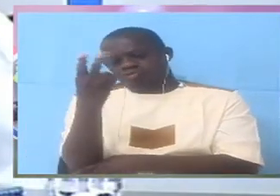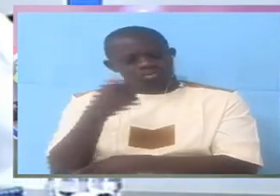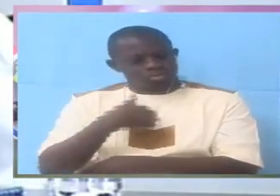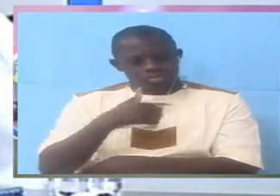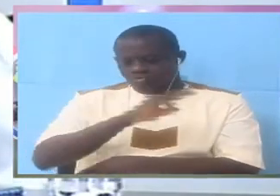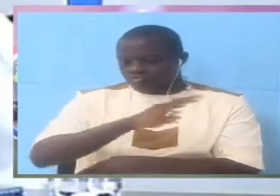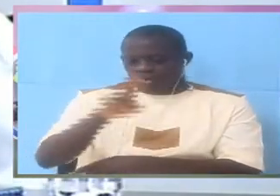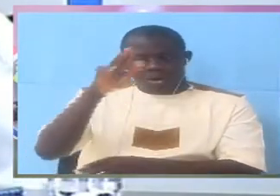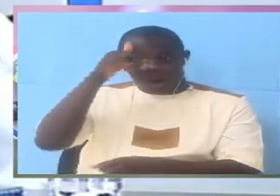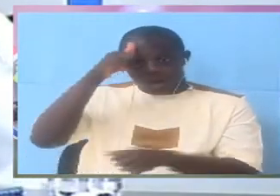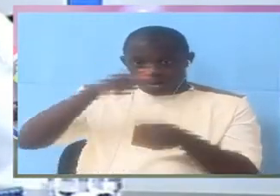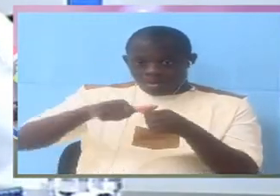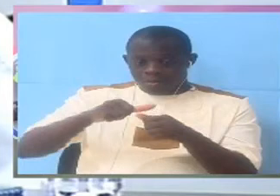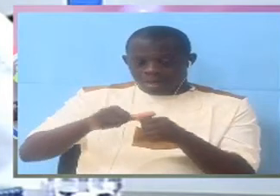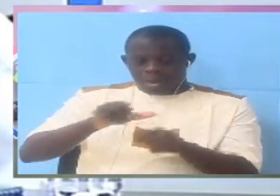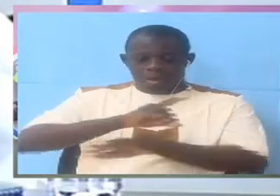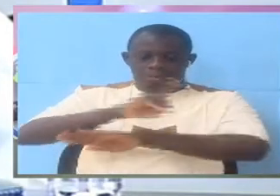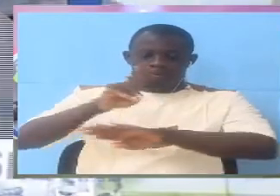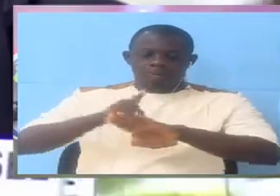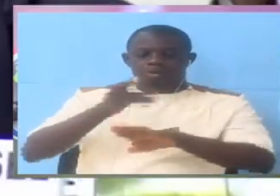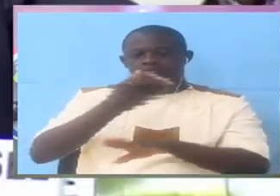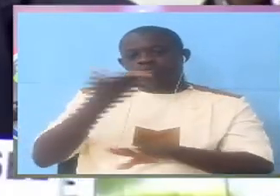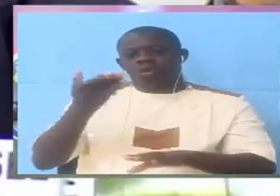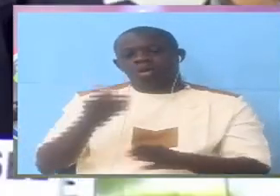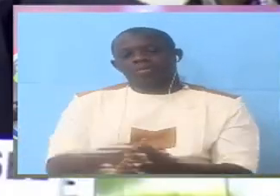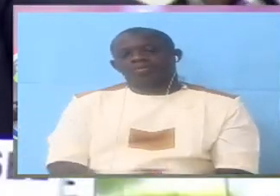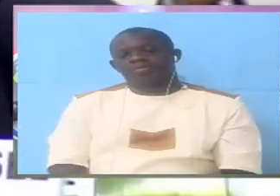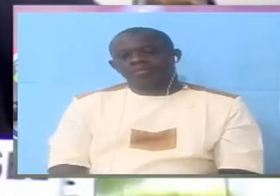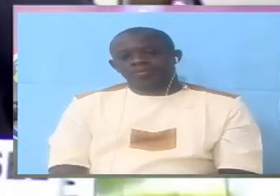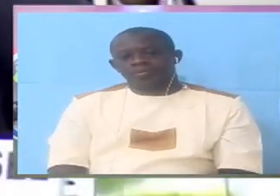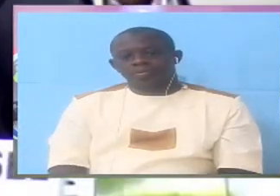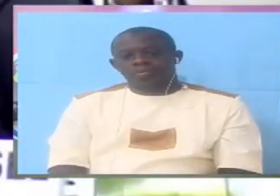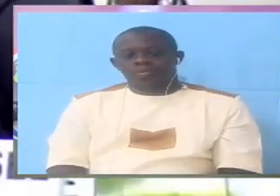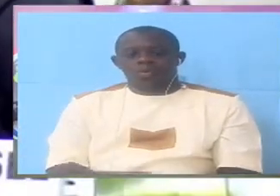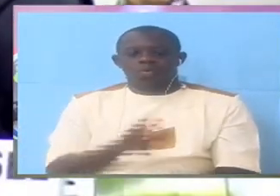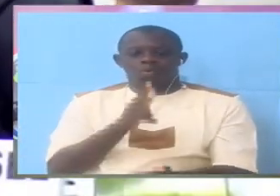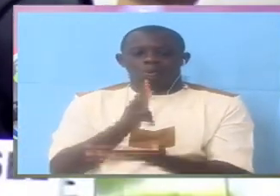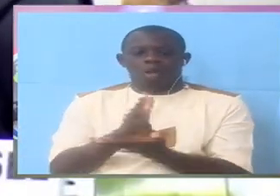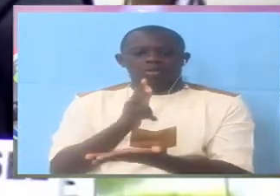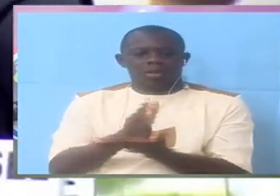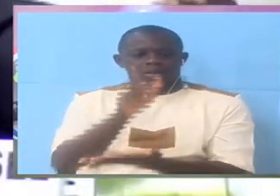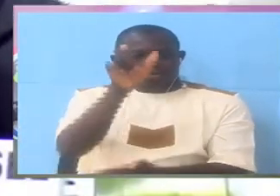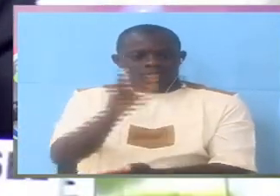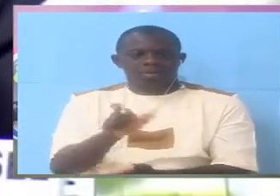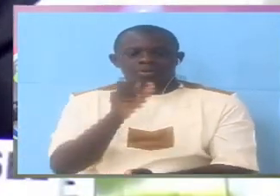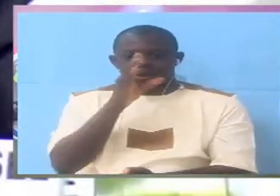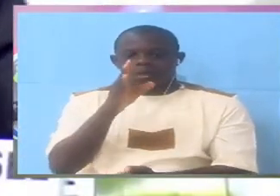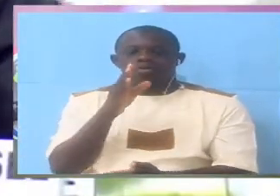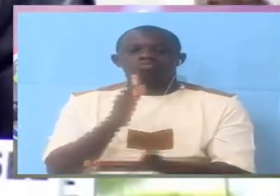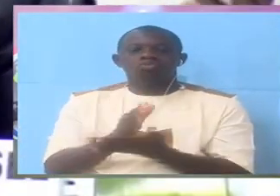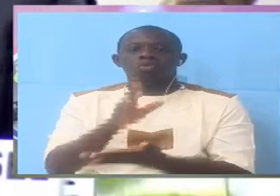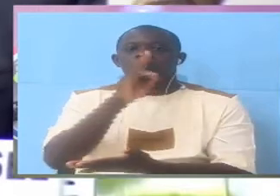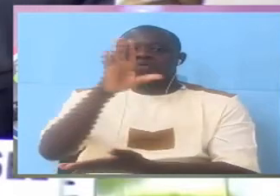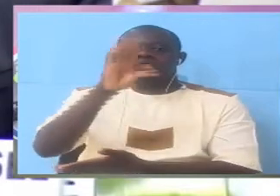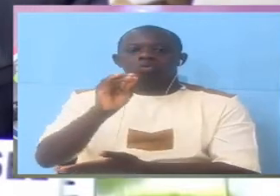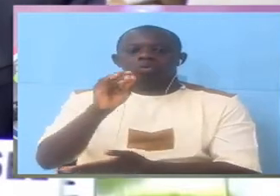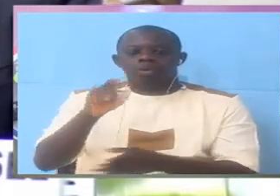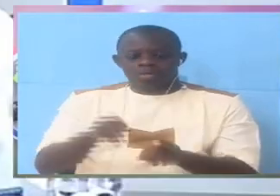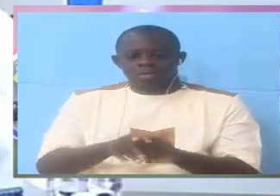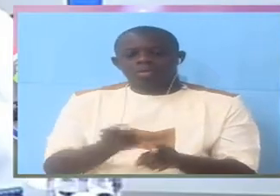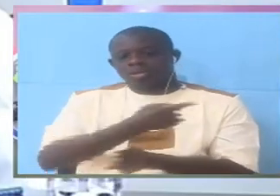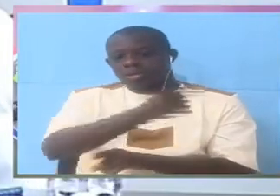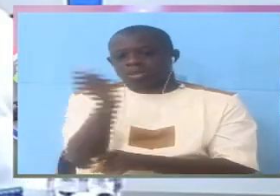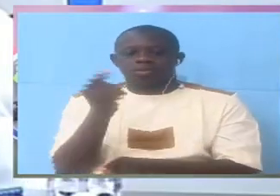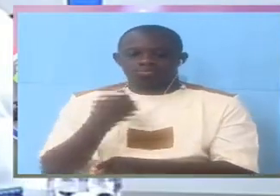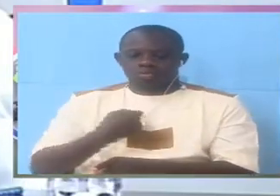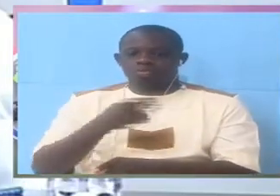were. Exactly. So the witness said it was conducted by these people. It was not conducted by plainclothes from State House. That's